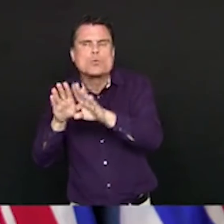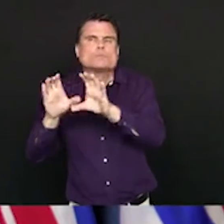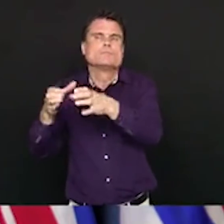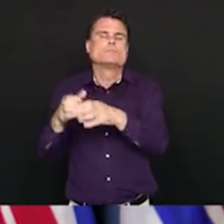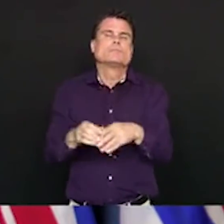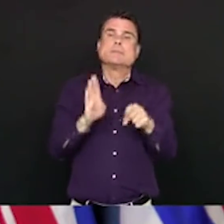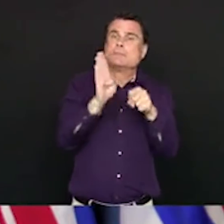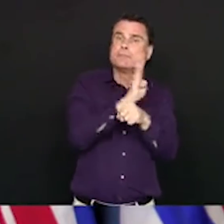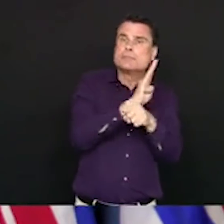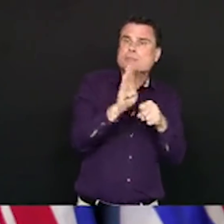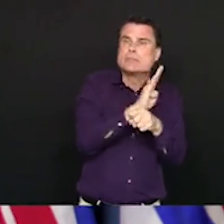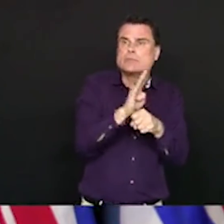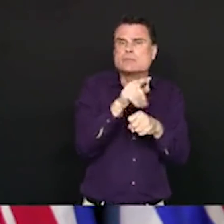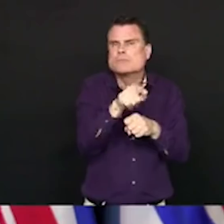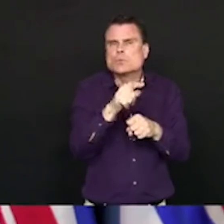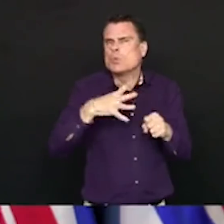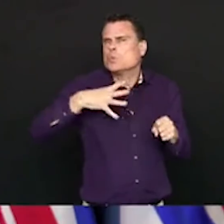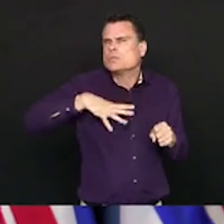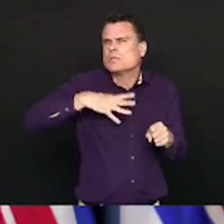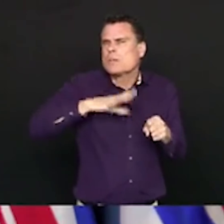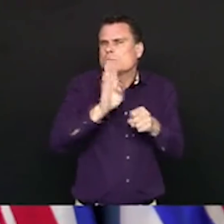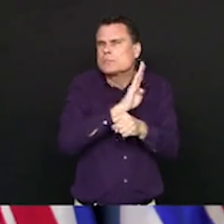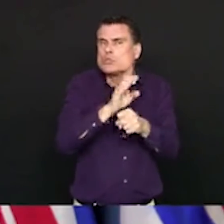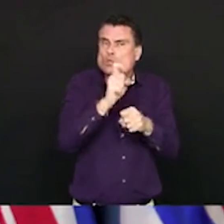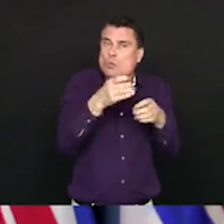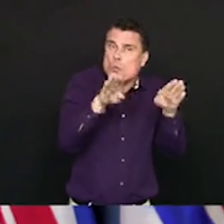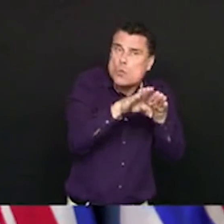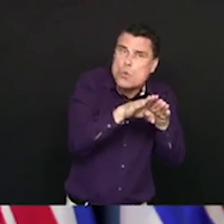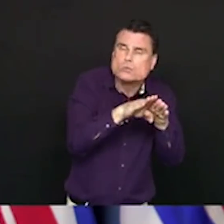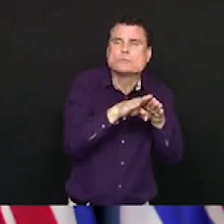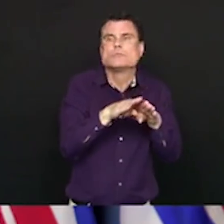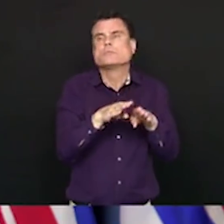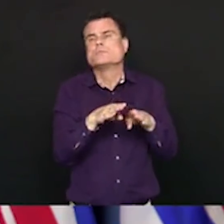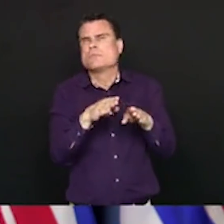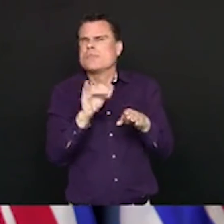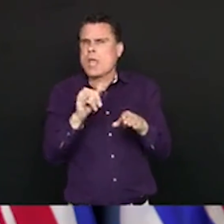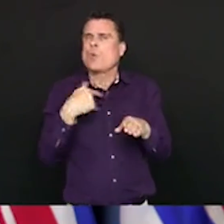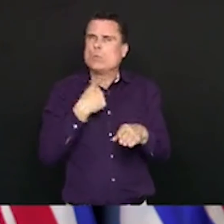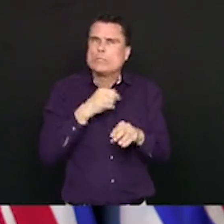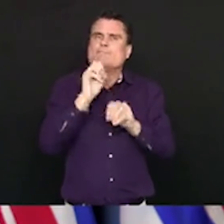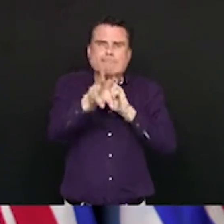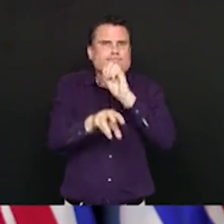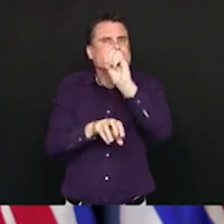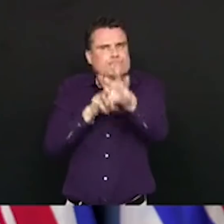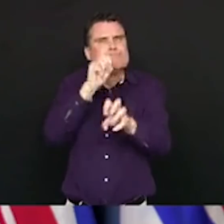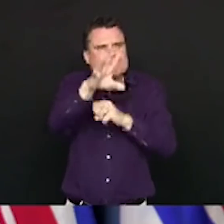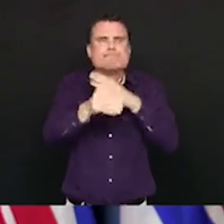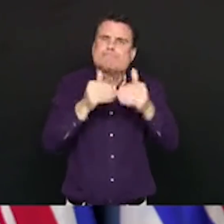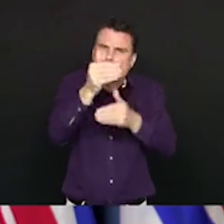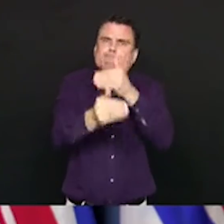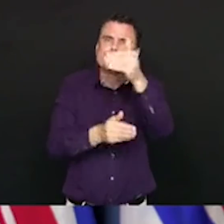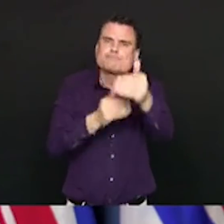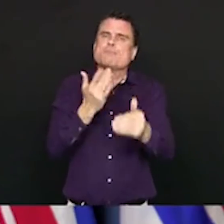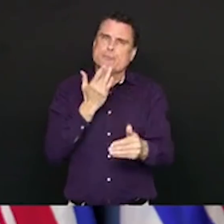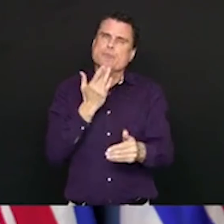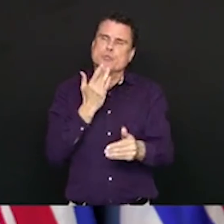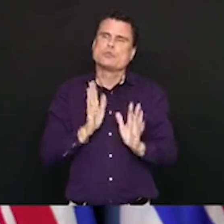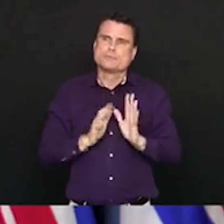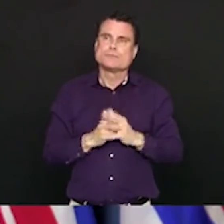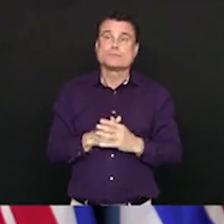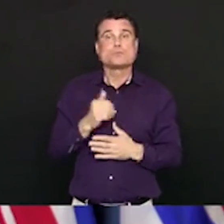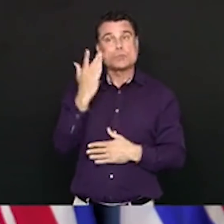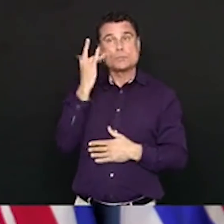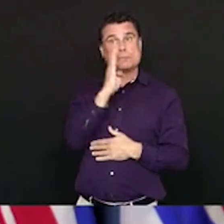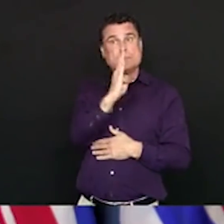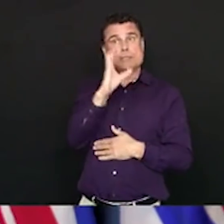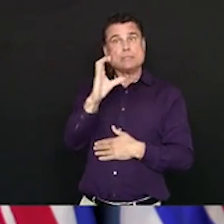so on. And we'll be able to start things up, I think, because of our early start to prepare for the pandemic. I think